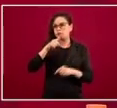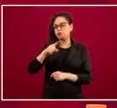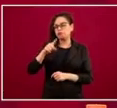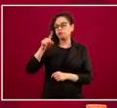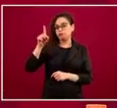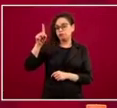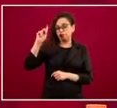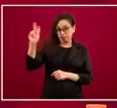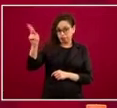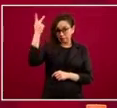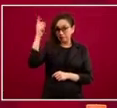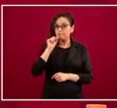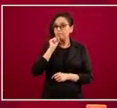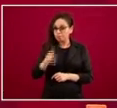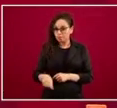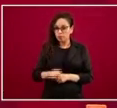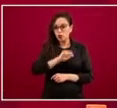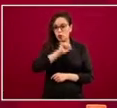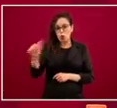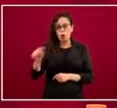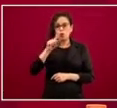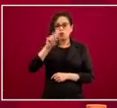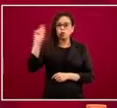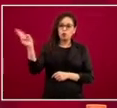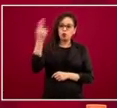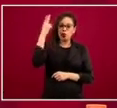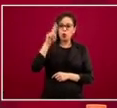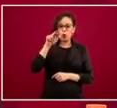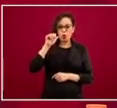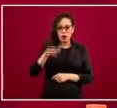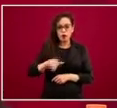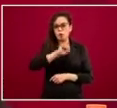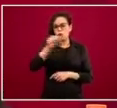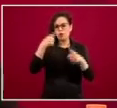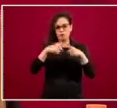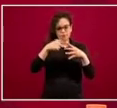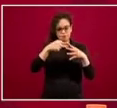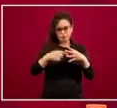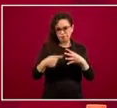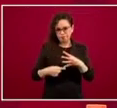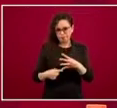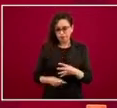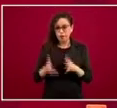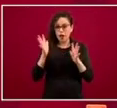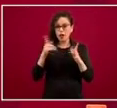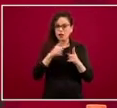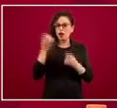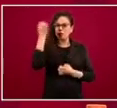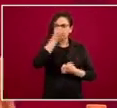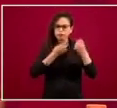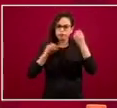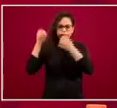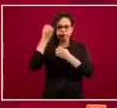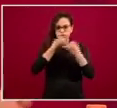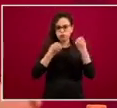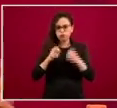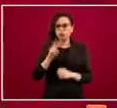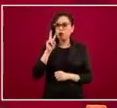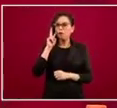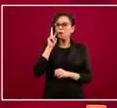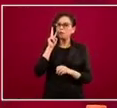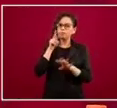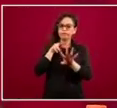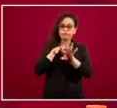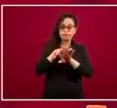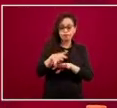of course some engineers from the National Polytechnic Institute, from National Autonomous University. So it is a very